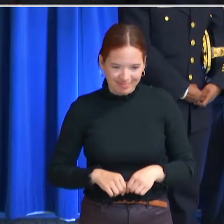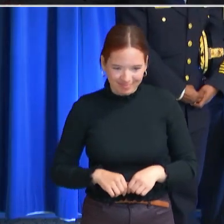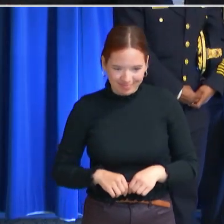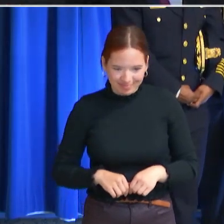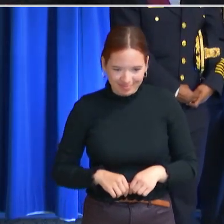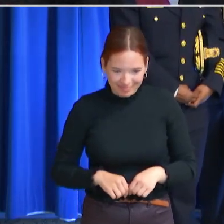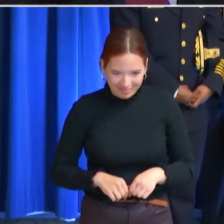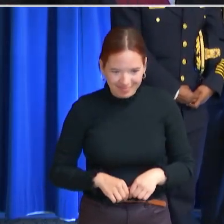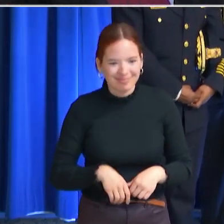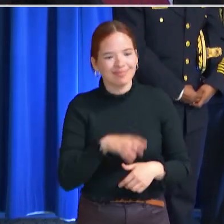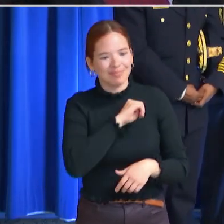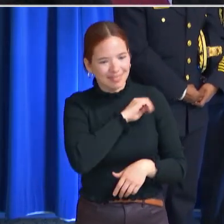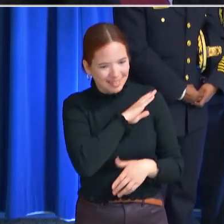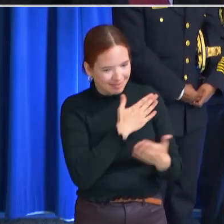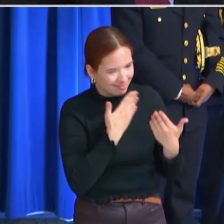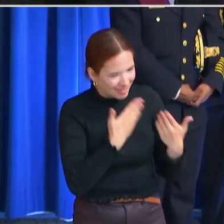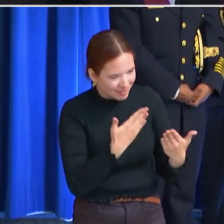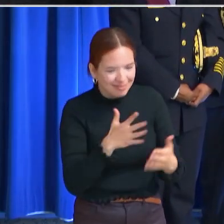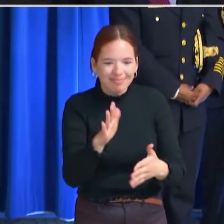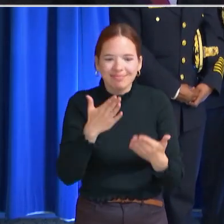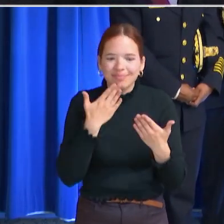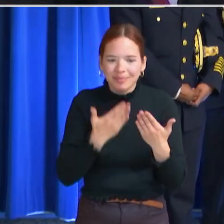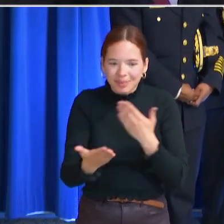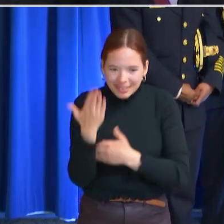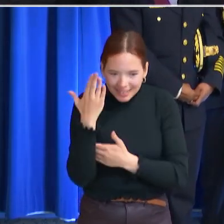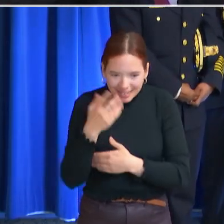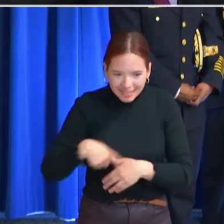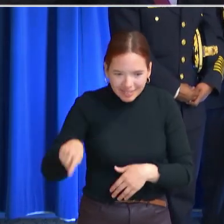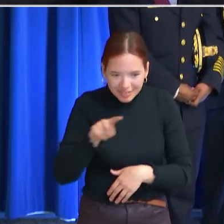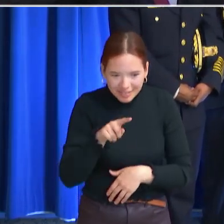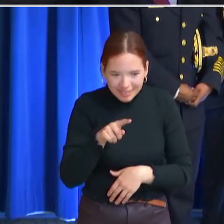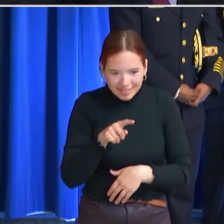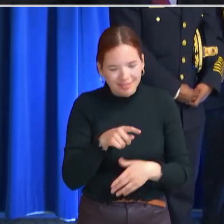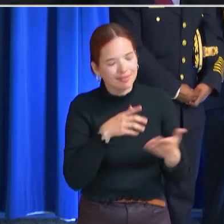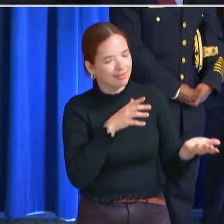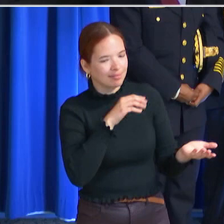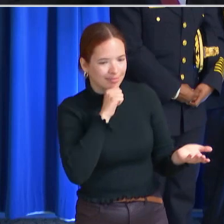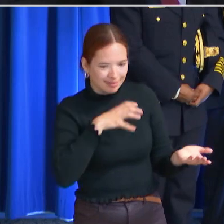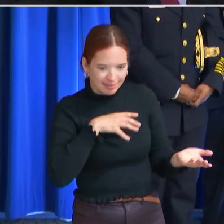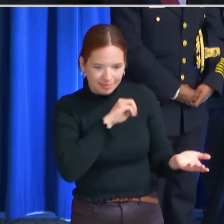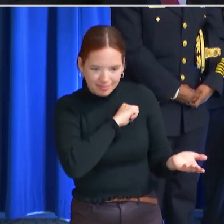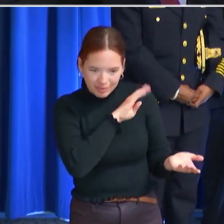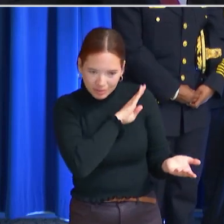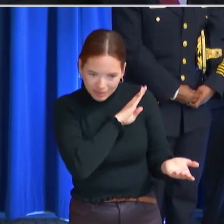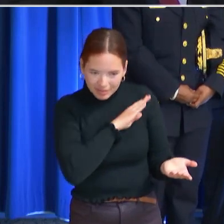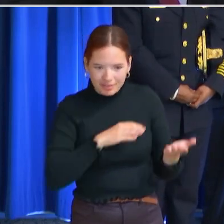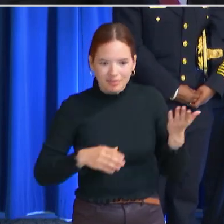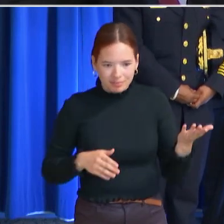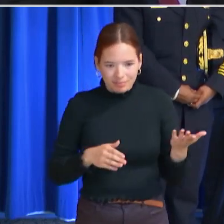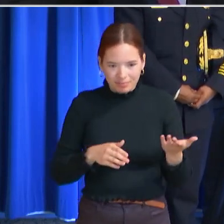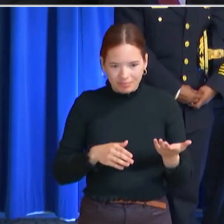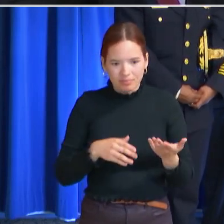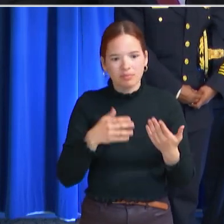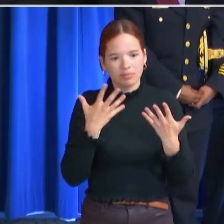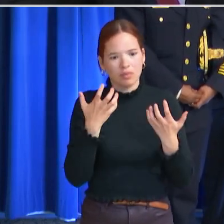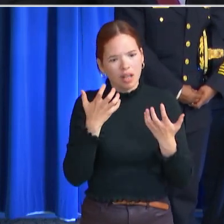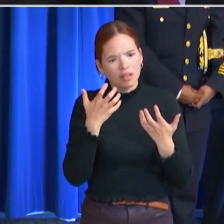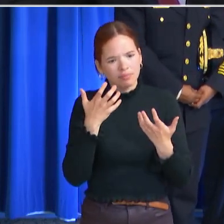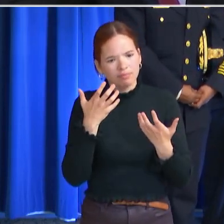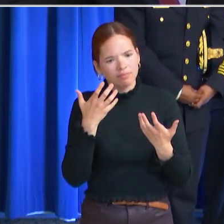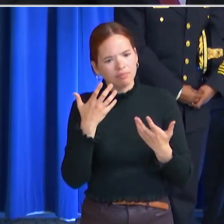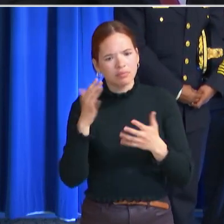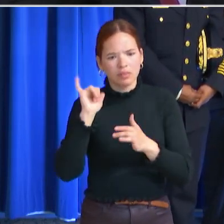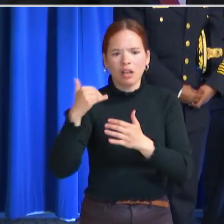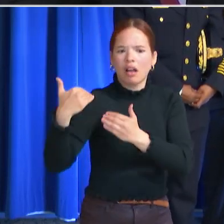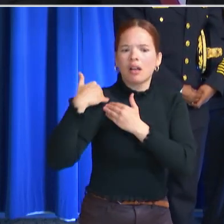Good morning, and again, thank you, Madam Mayor. MPD is committed to holding people accountable for engaging in violent crimes, but beyond